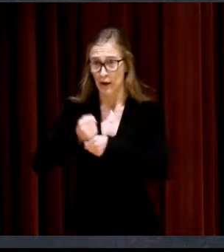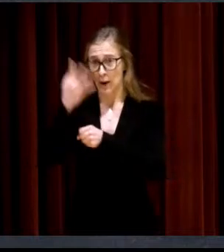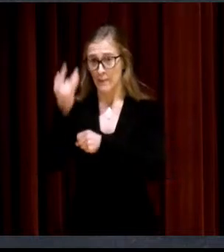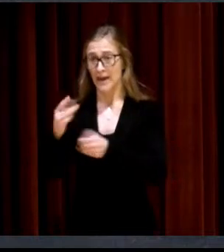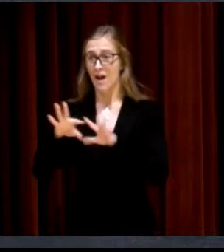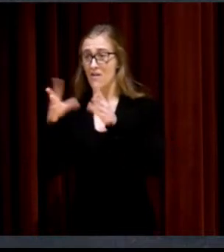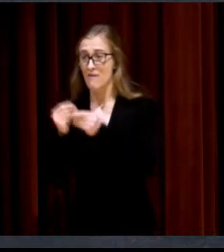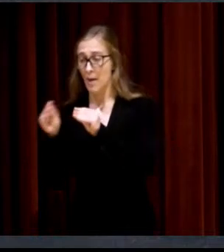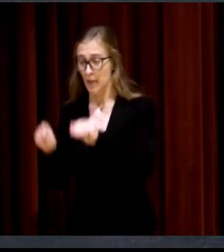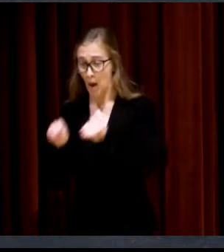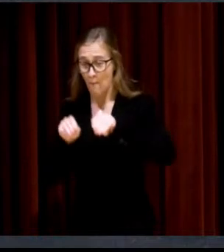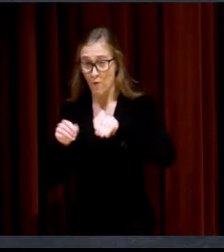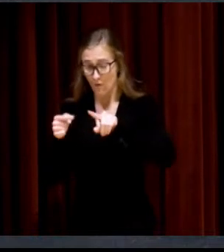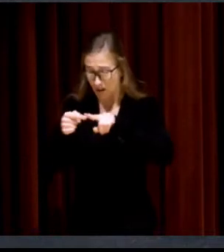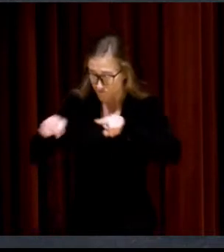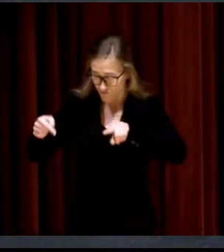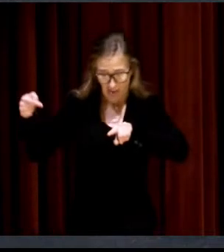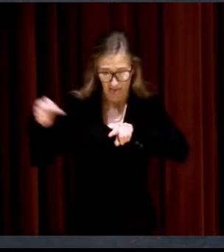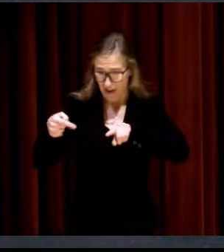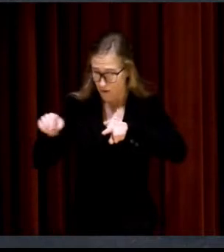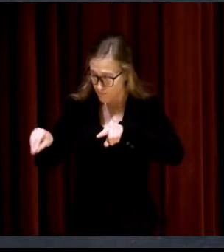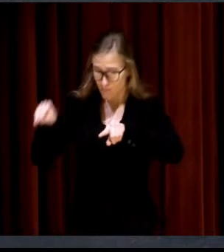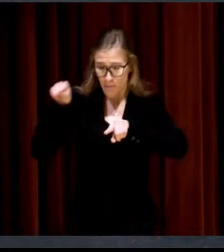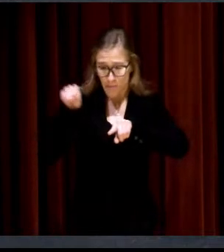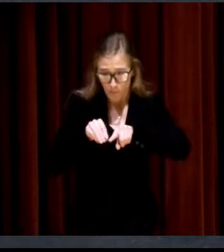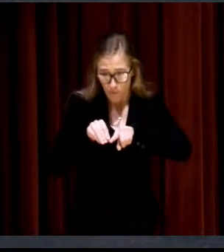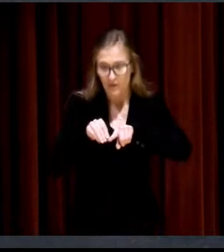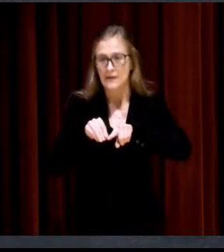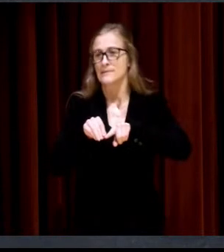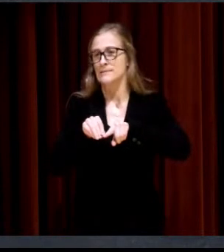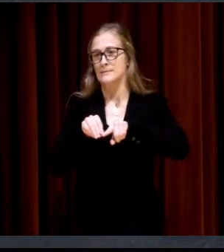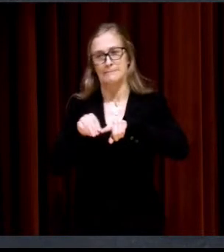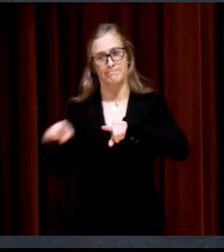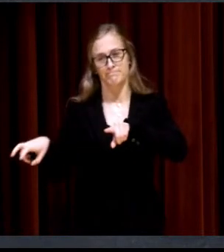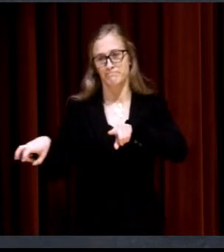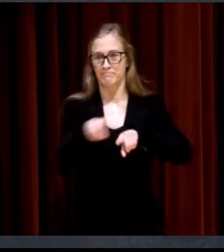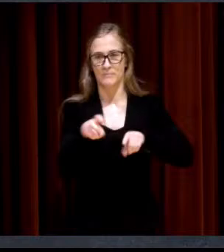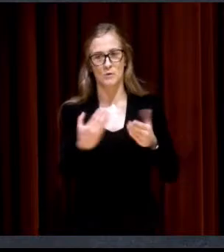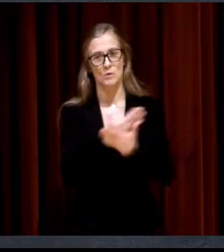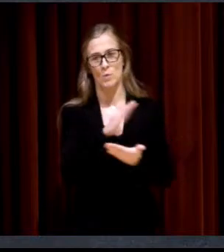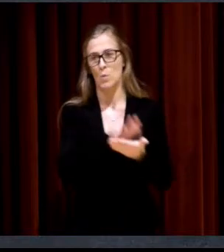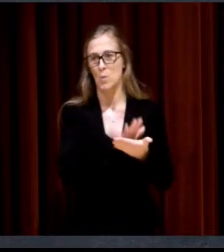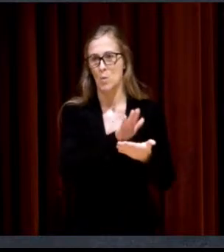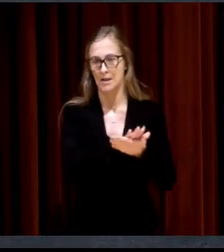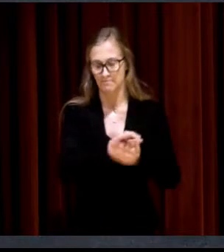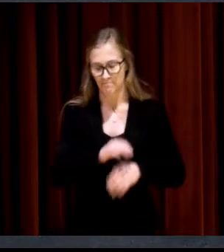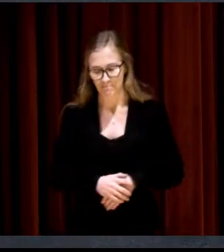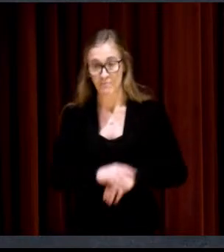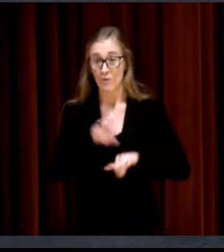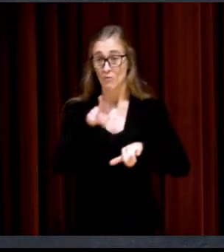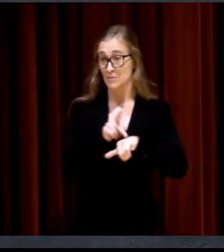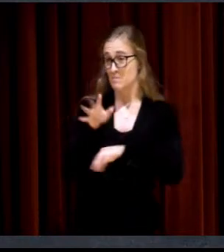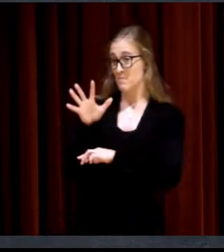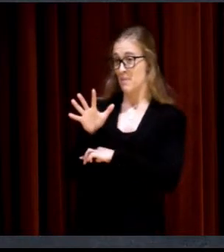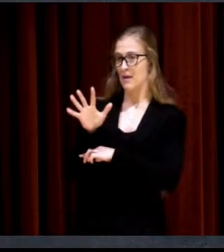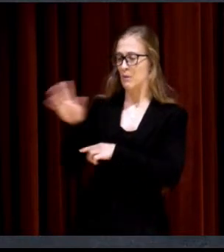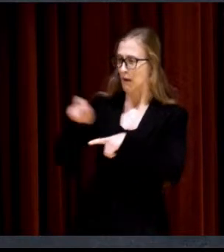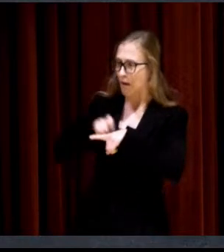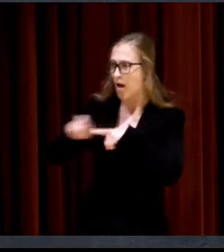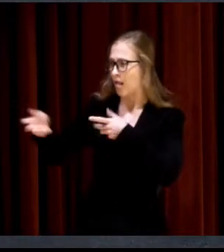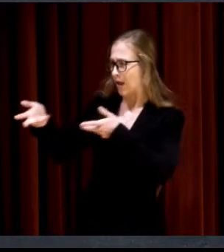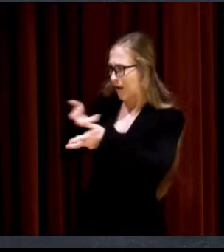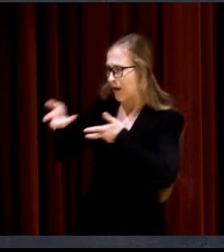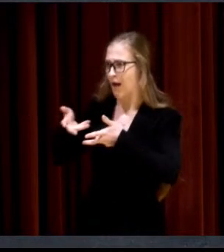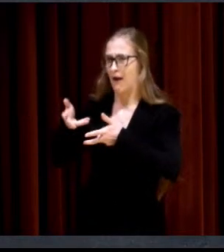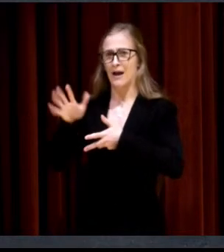blocks and then now have to relocate to Dixon High School. Byron Murphy and I, who was the principal at the time, would always call each other and say, hey,